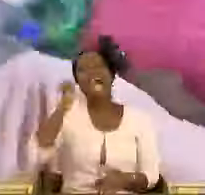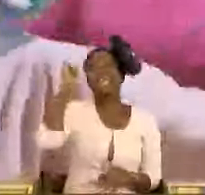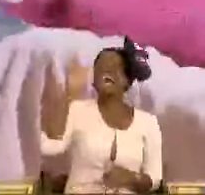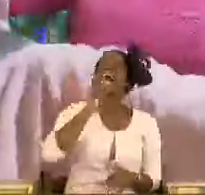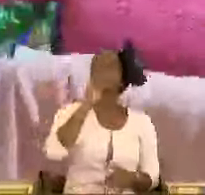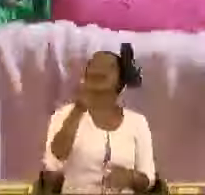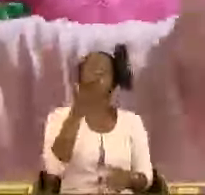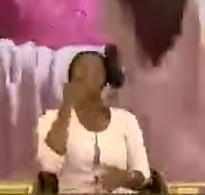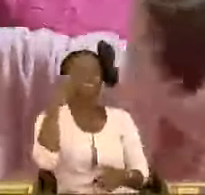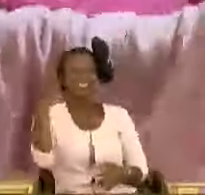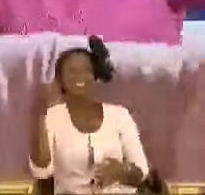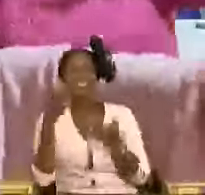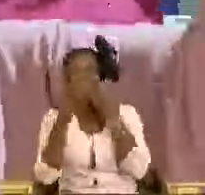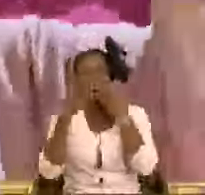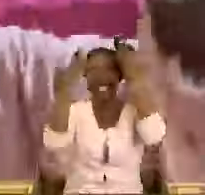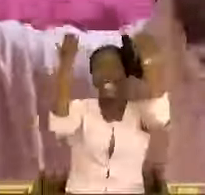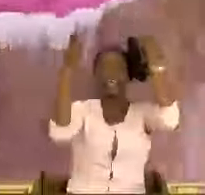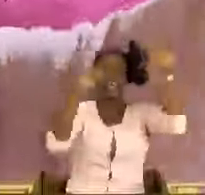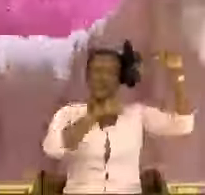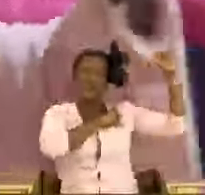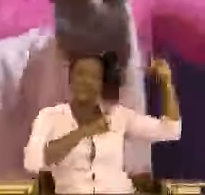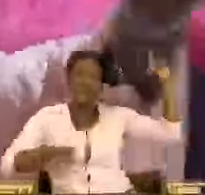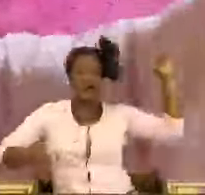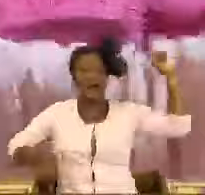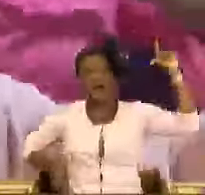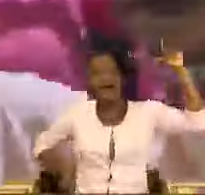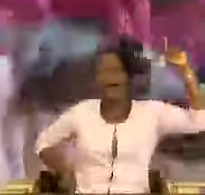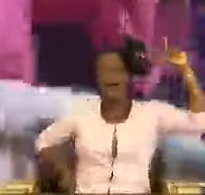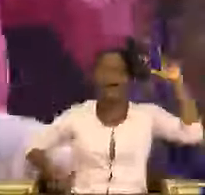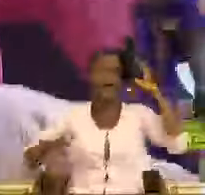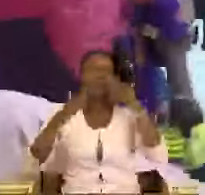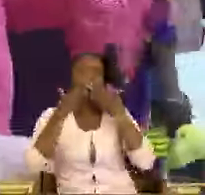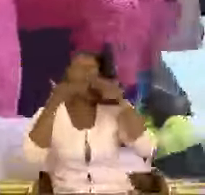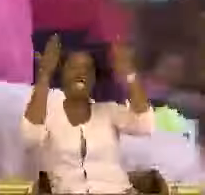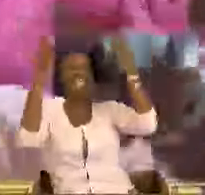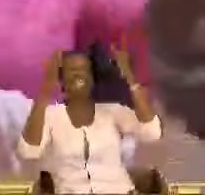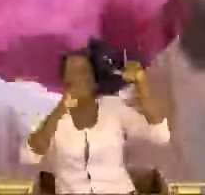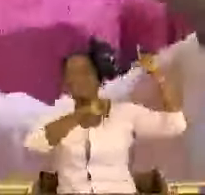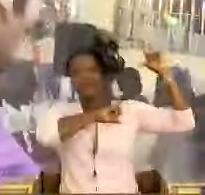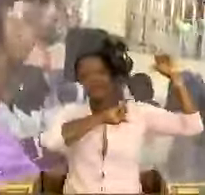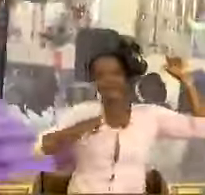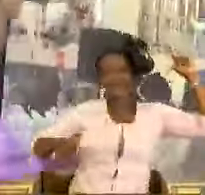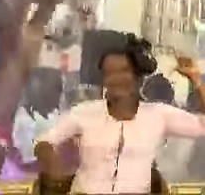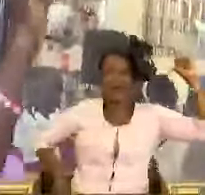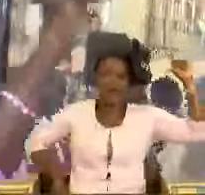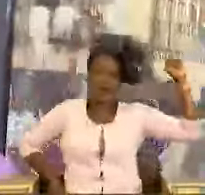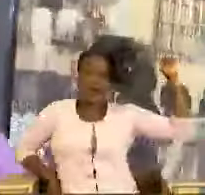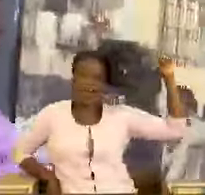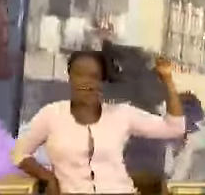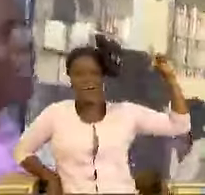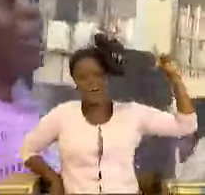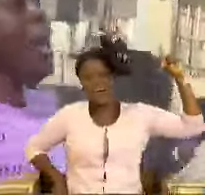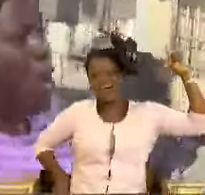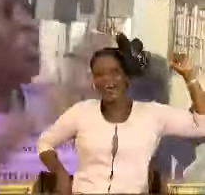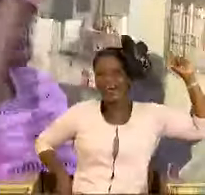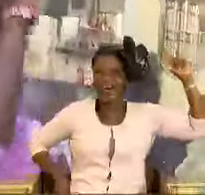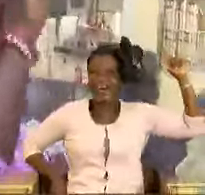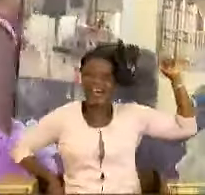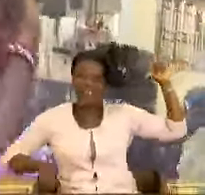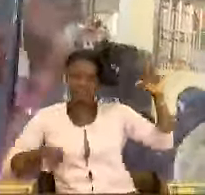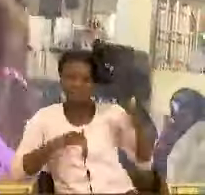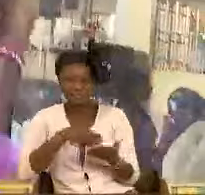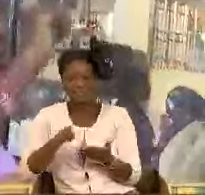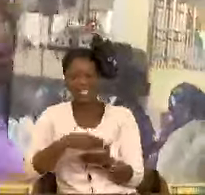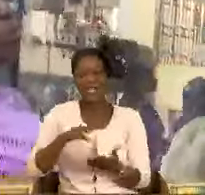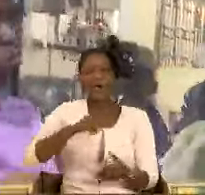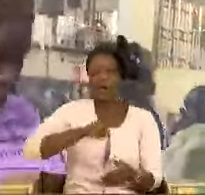hear you Lord all around the world let me hear you than you everybody say